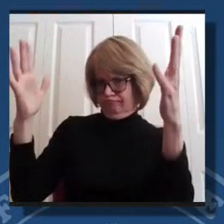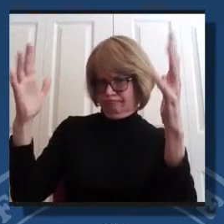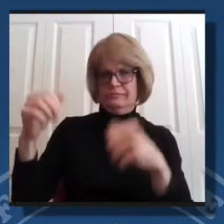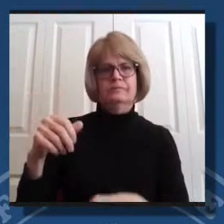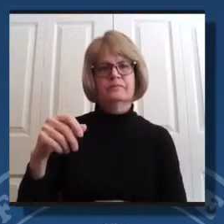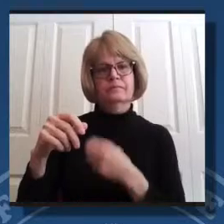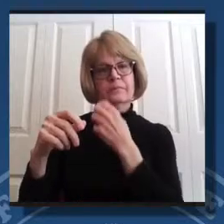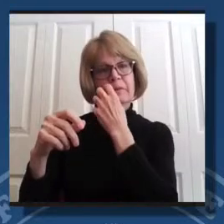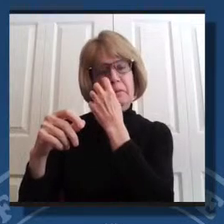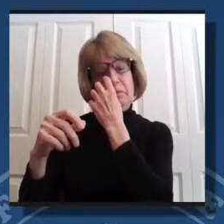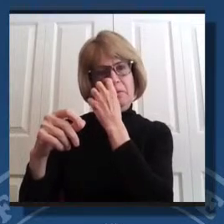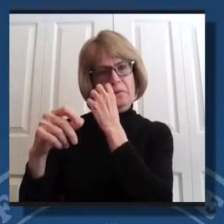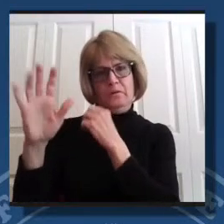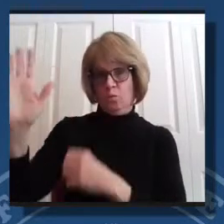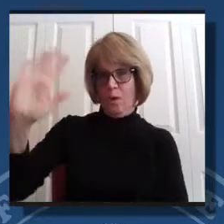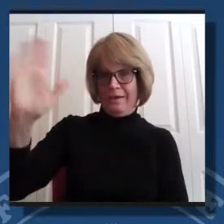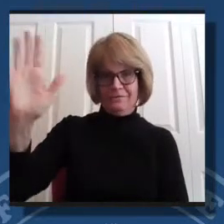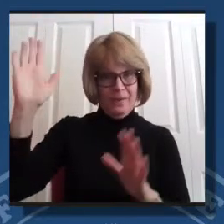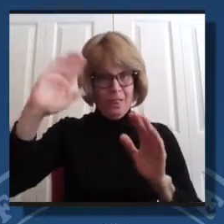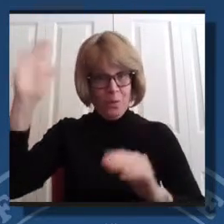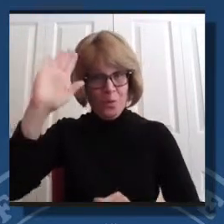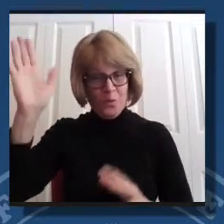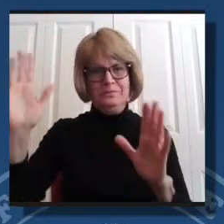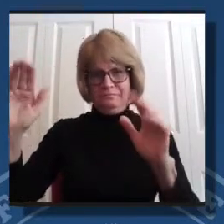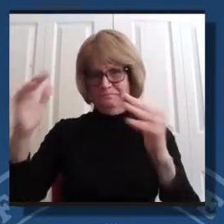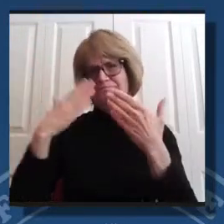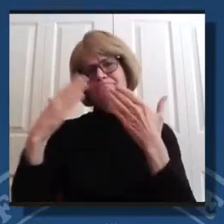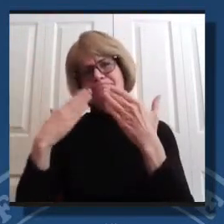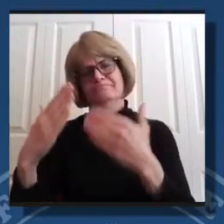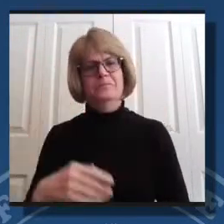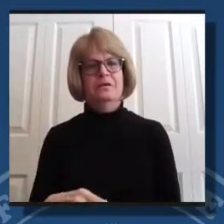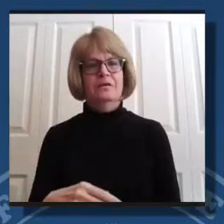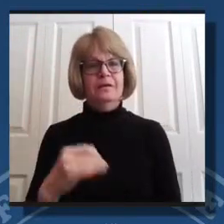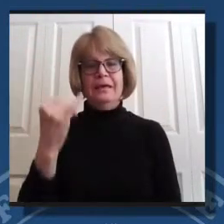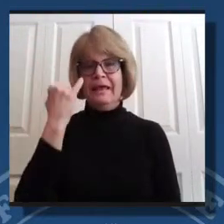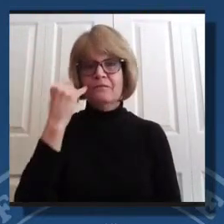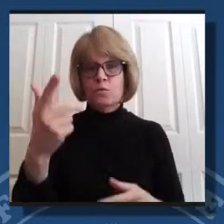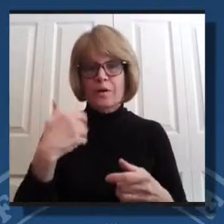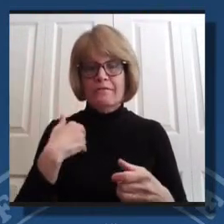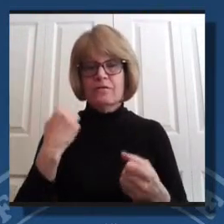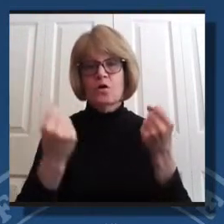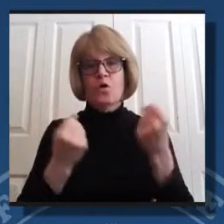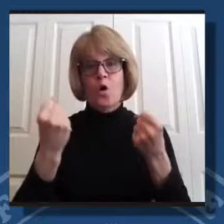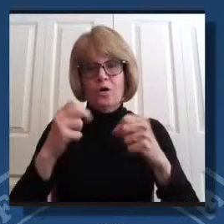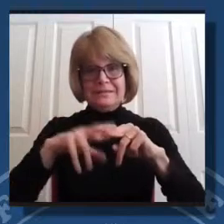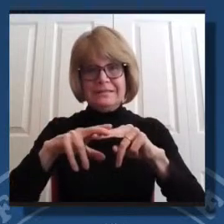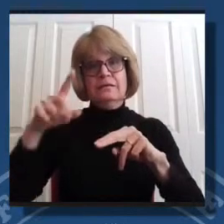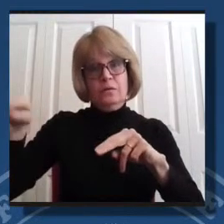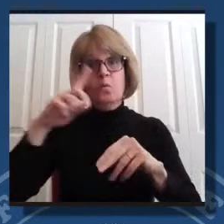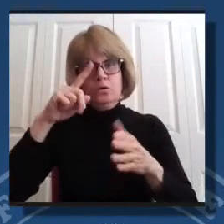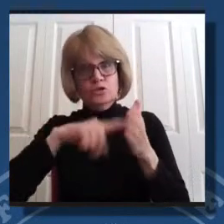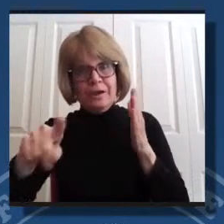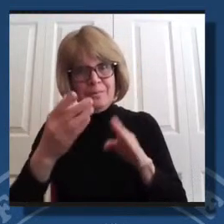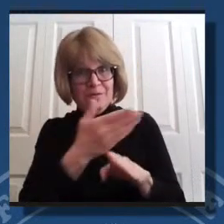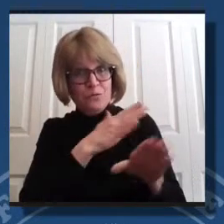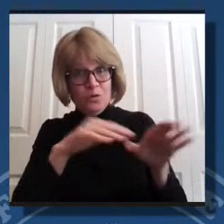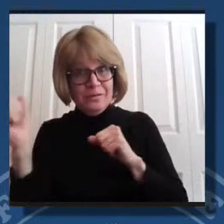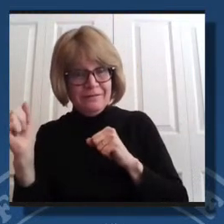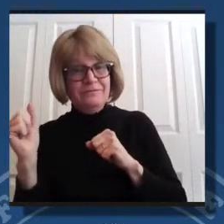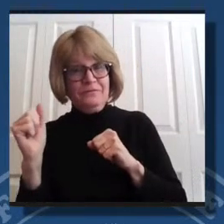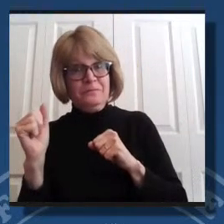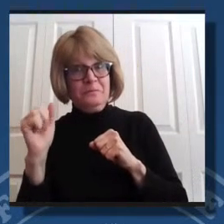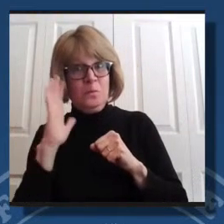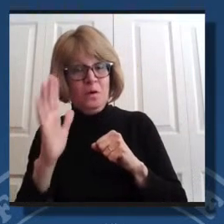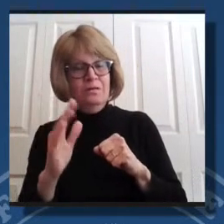day in, wave, thank you. And if you have a car seat in your car, I bet you they'll check it for you before you leave.